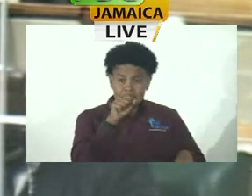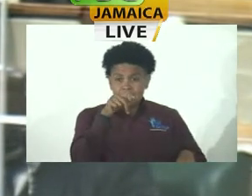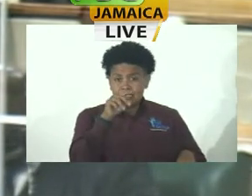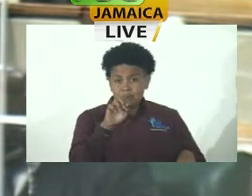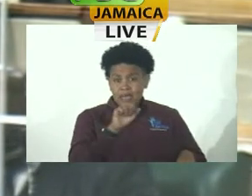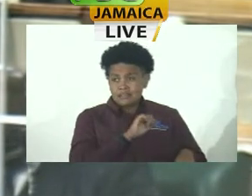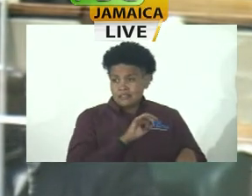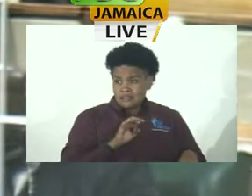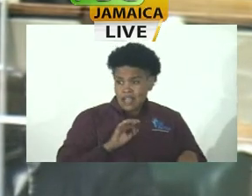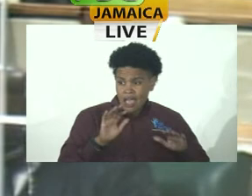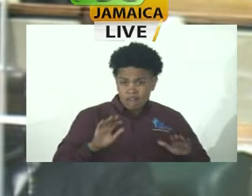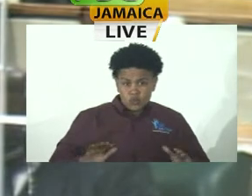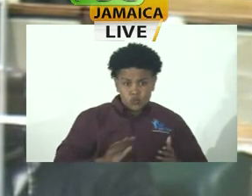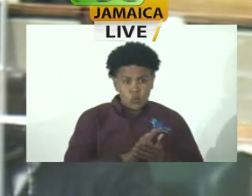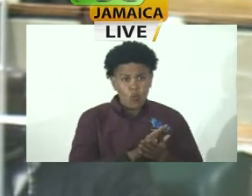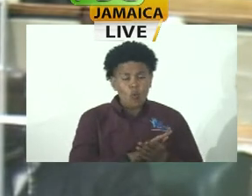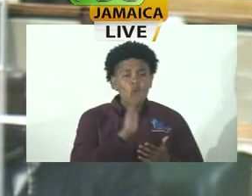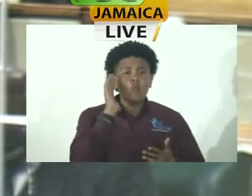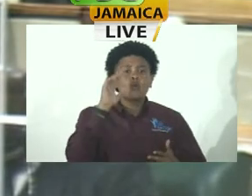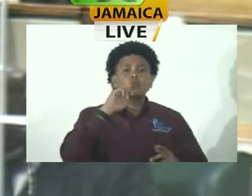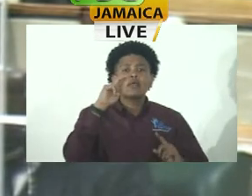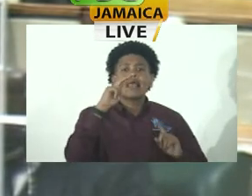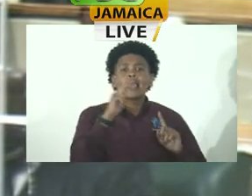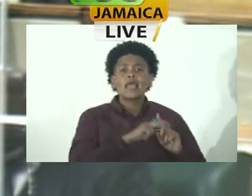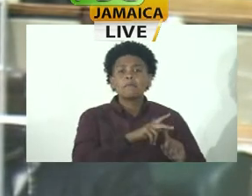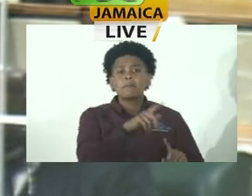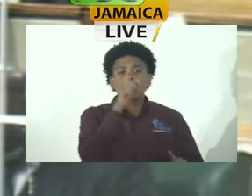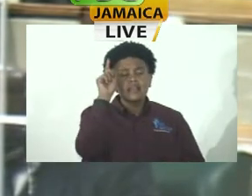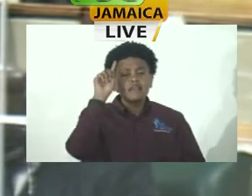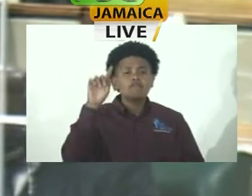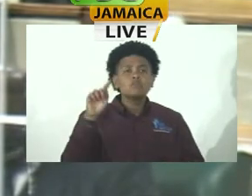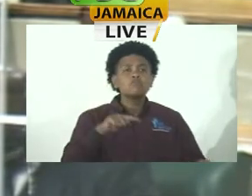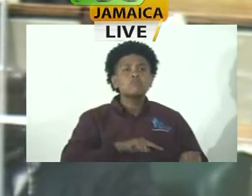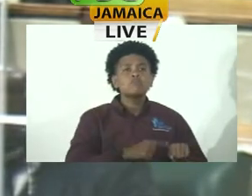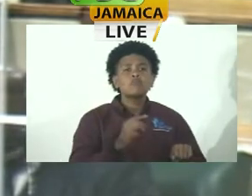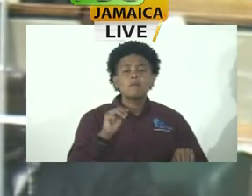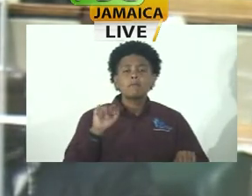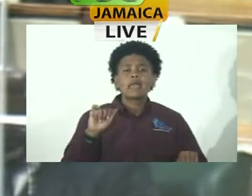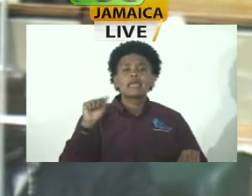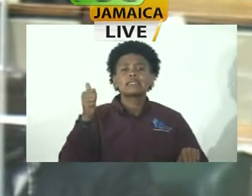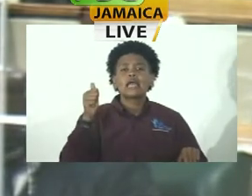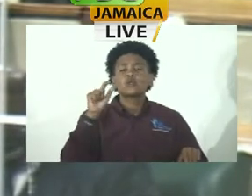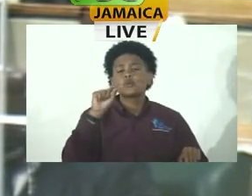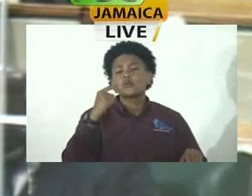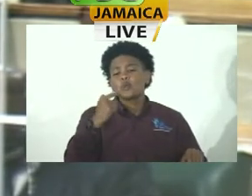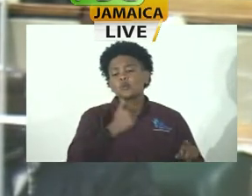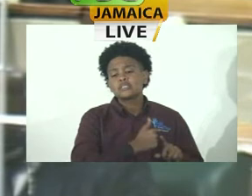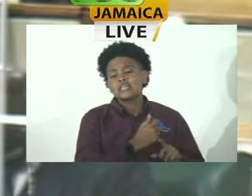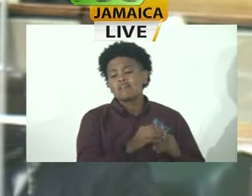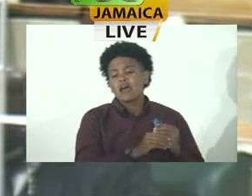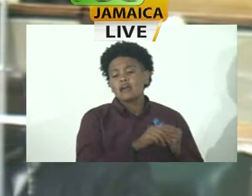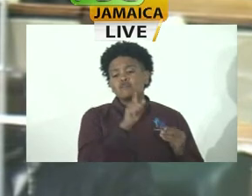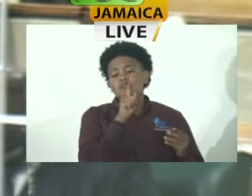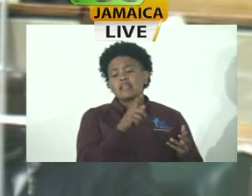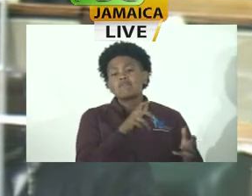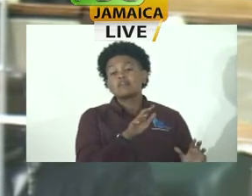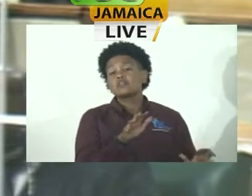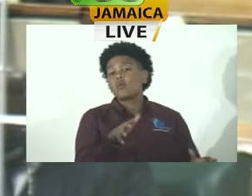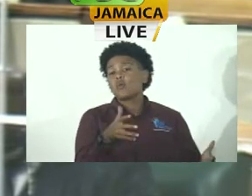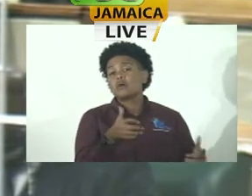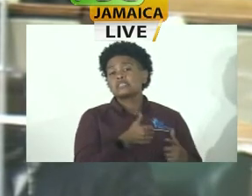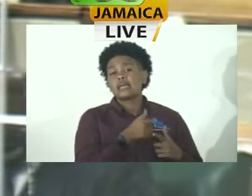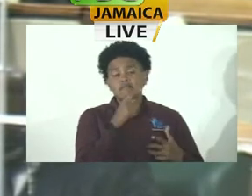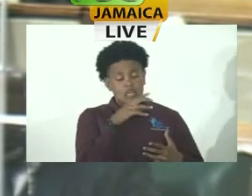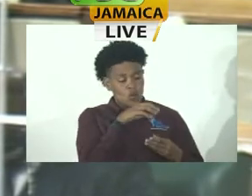schools is going to be implemented commencing may 10 2021 and this is to facilitate the